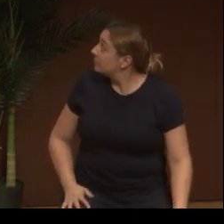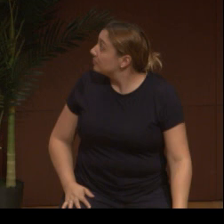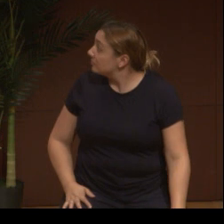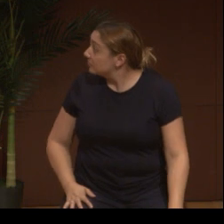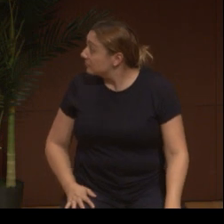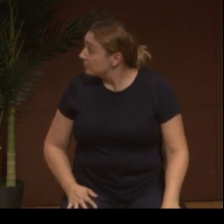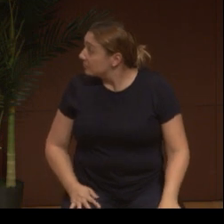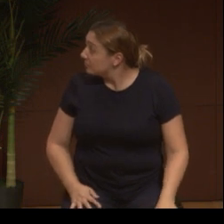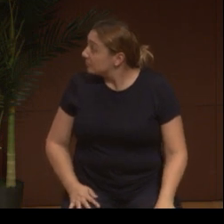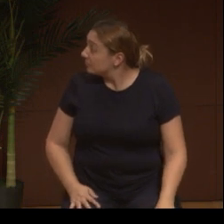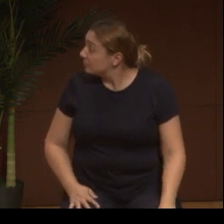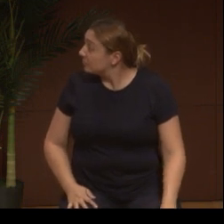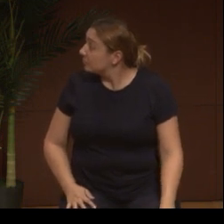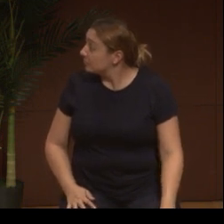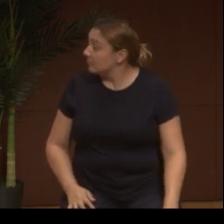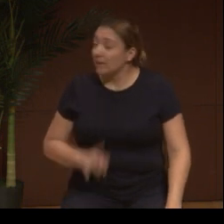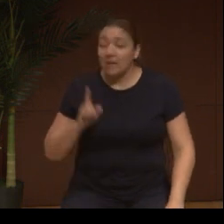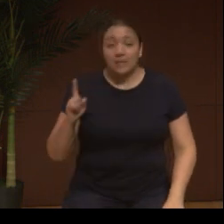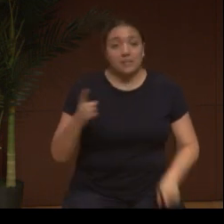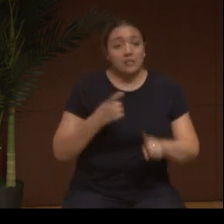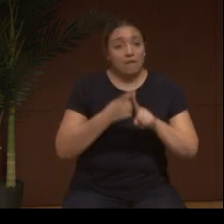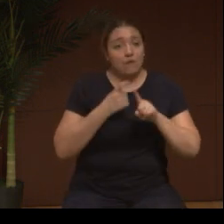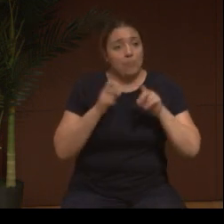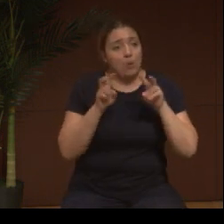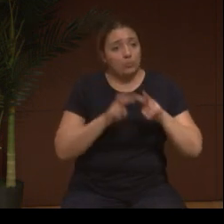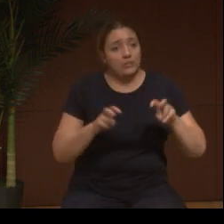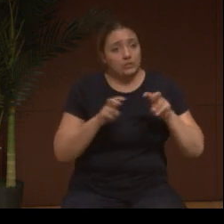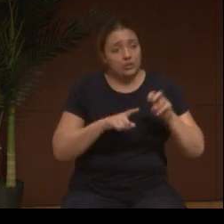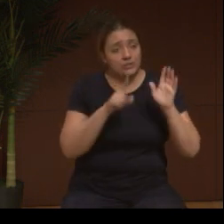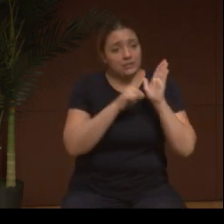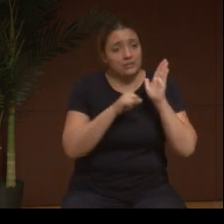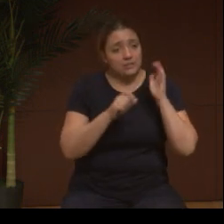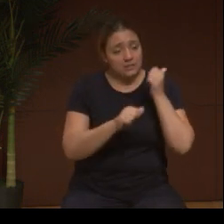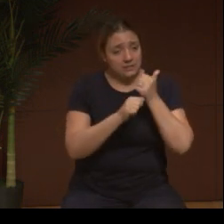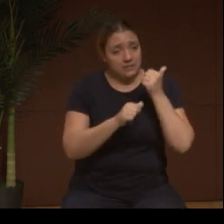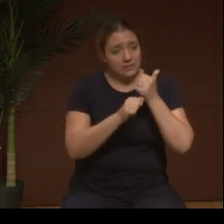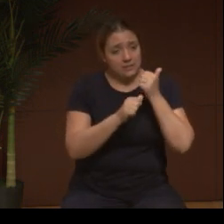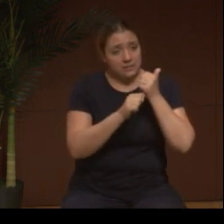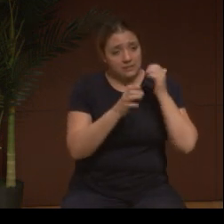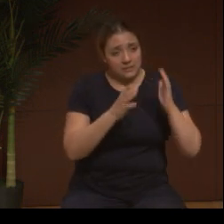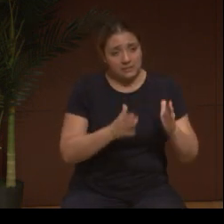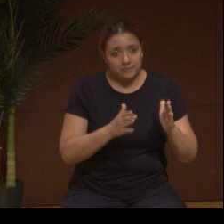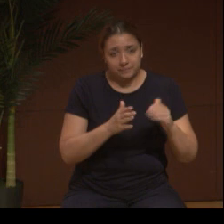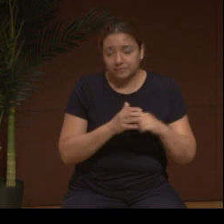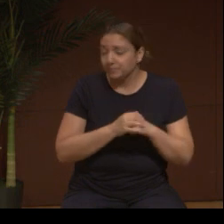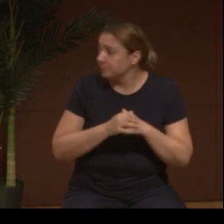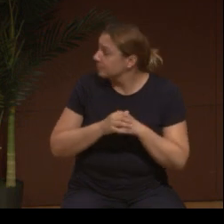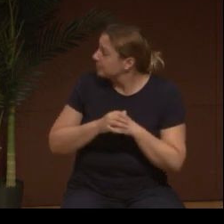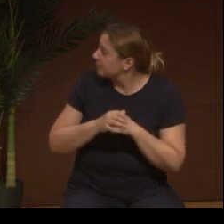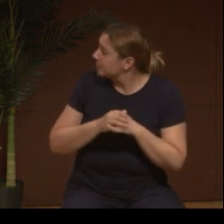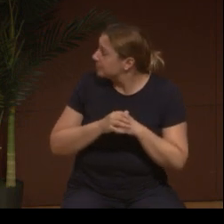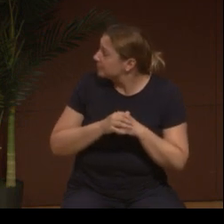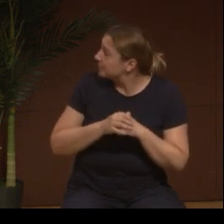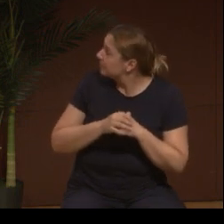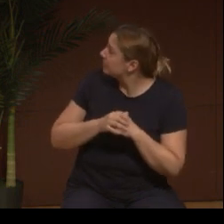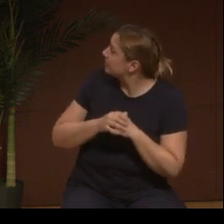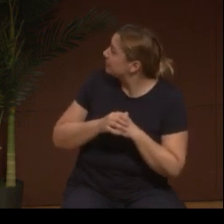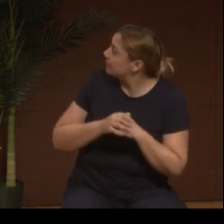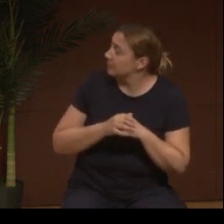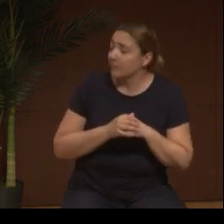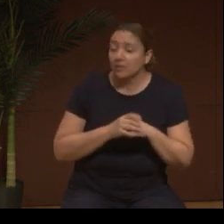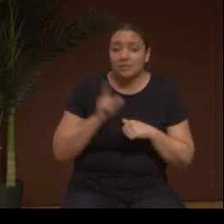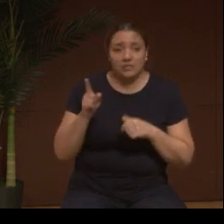So this comes from a research assistant I worked with in St. Vincent, an indigenous Vincentian woman. And what she said,